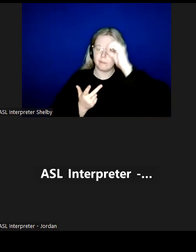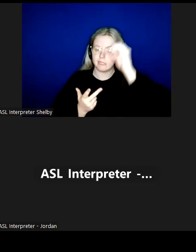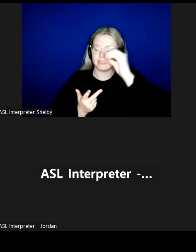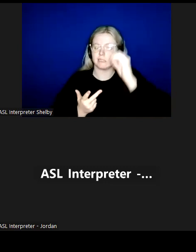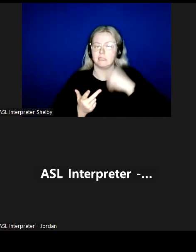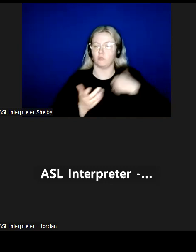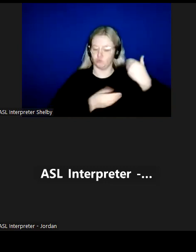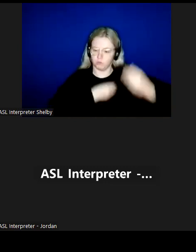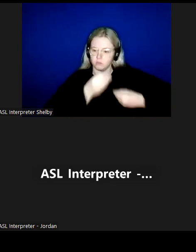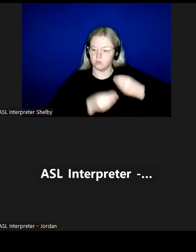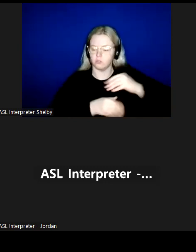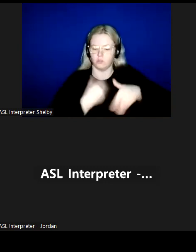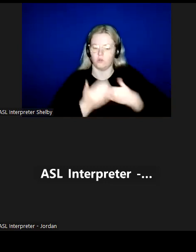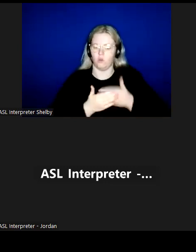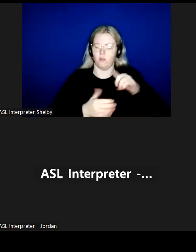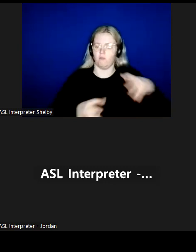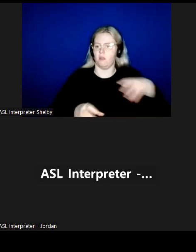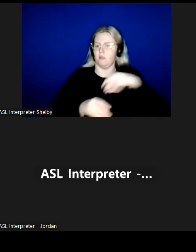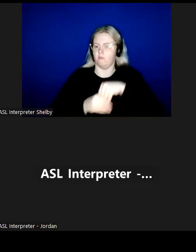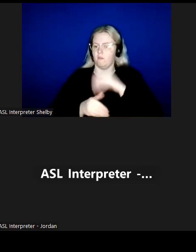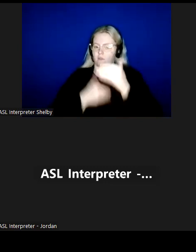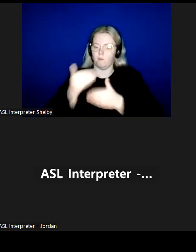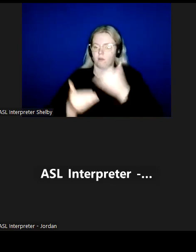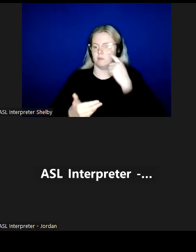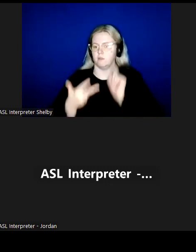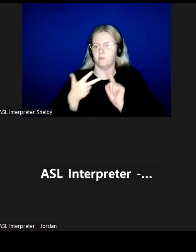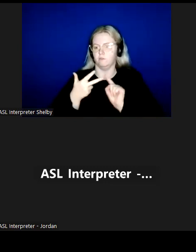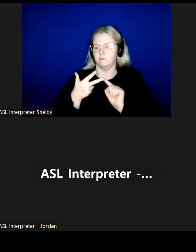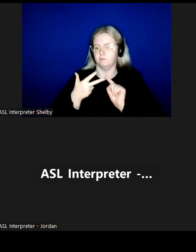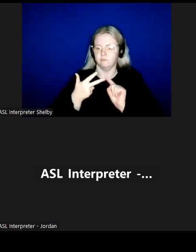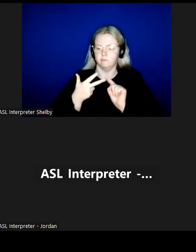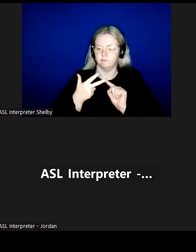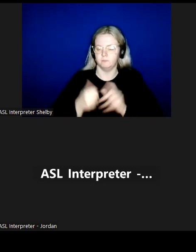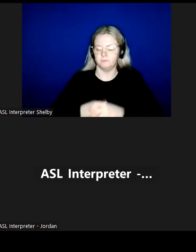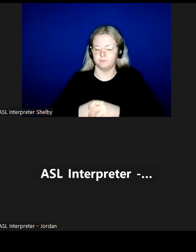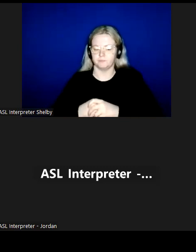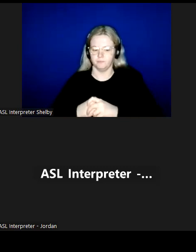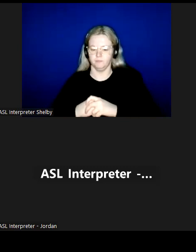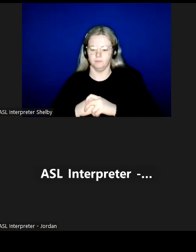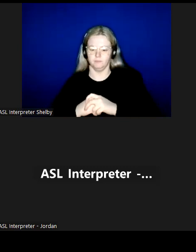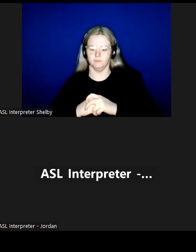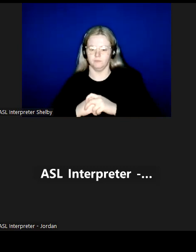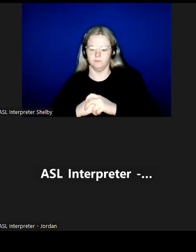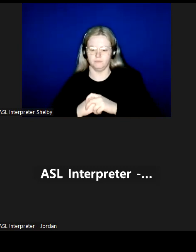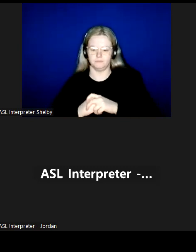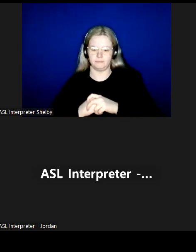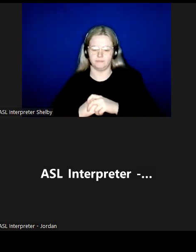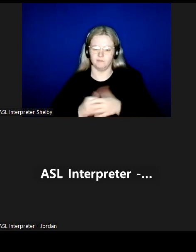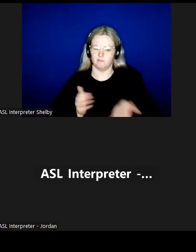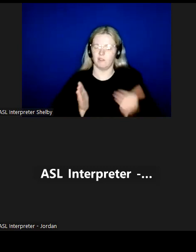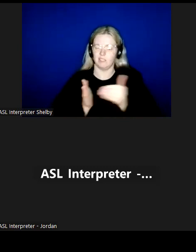our period of mourning and bereavement. So again, all of these terms we tend to